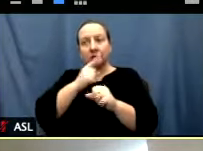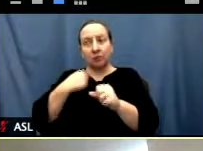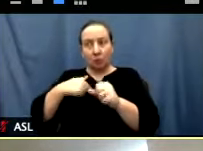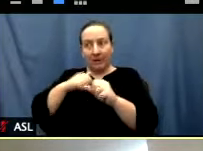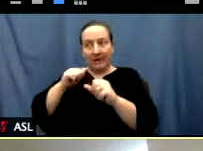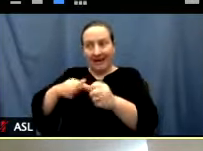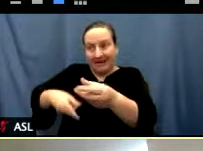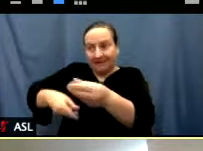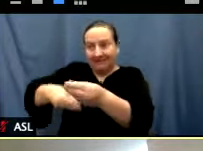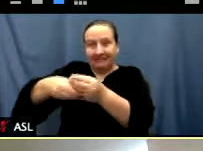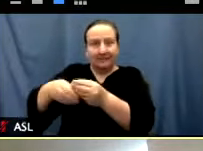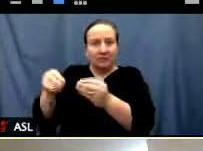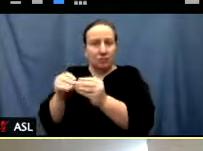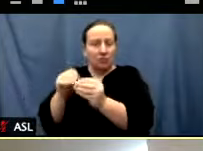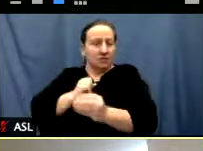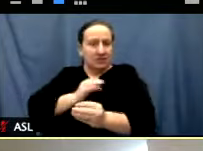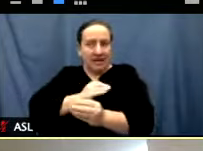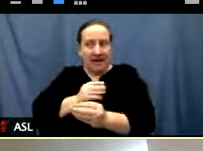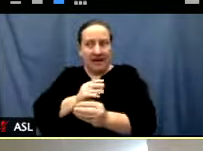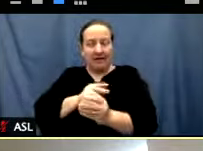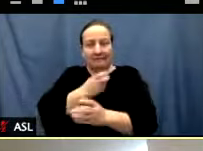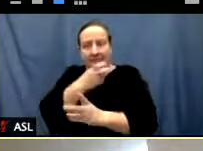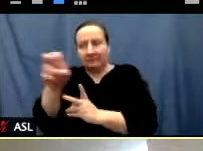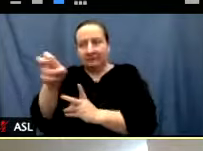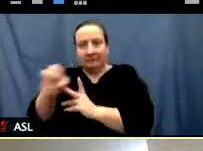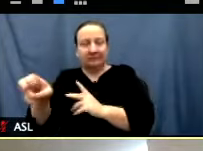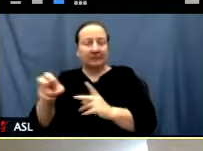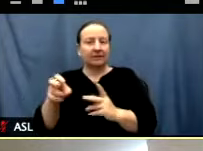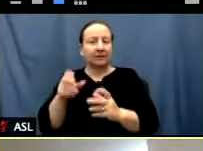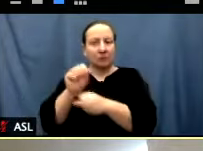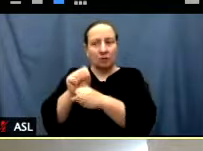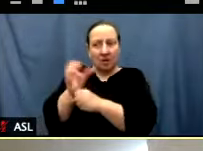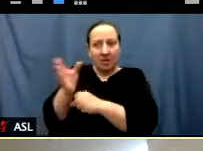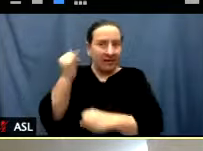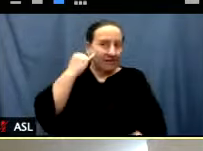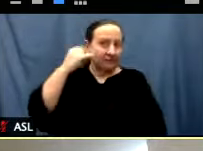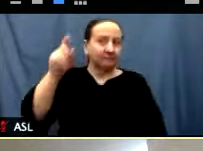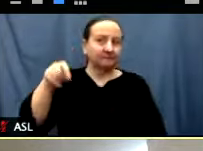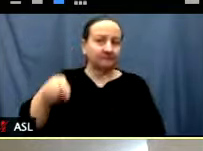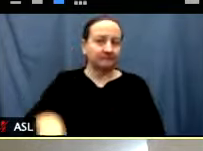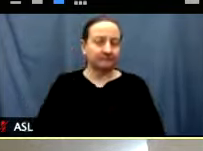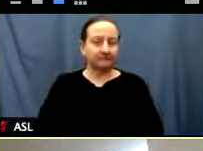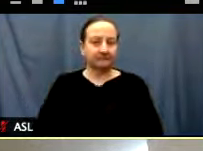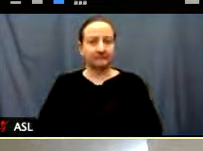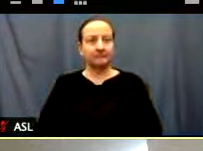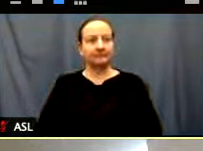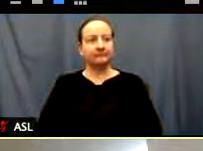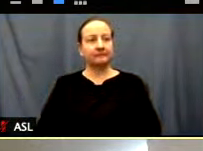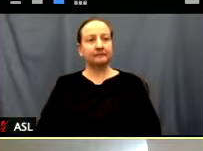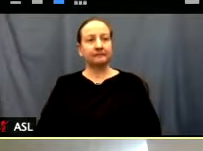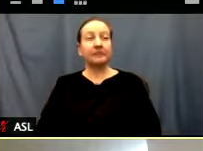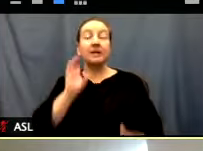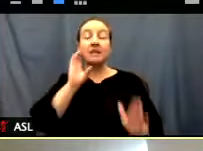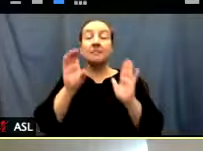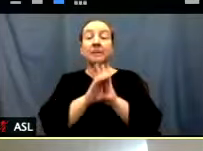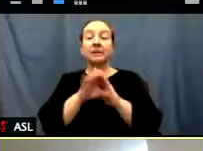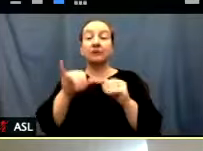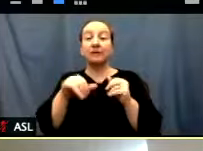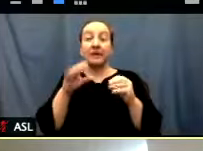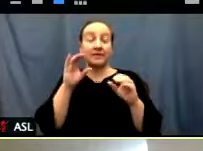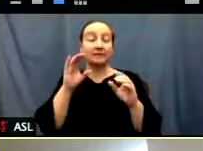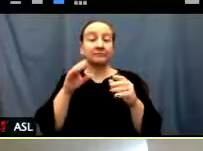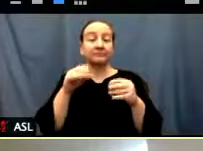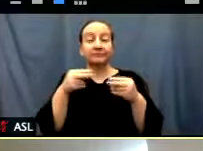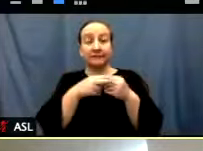hospitals and other healthcare facilities with critically needed staff when necessary. The picture on this slide is of our